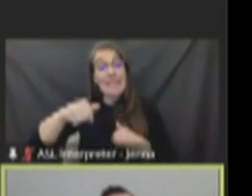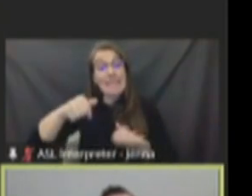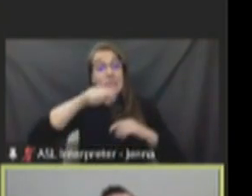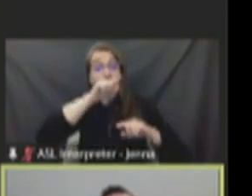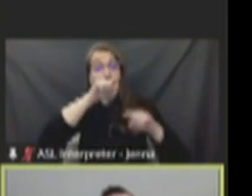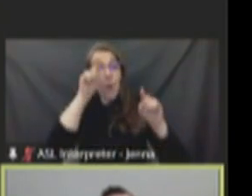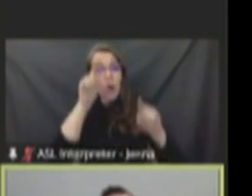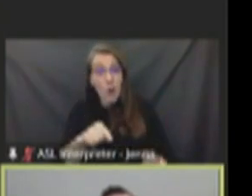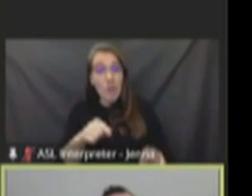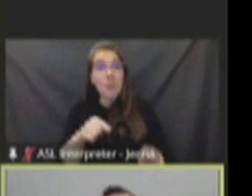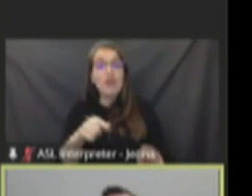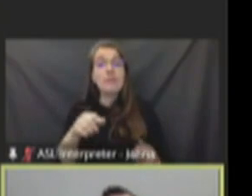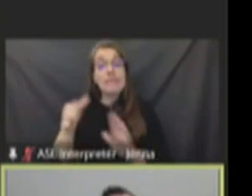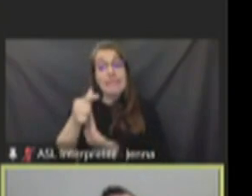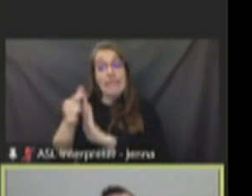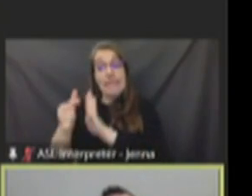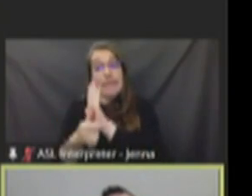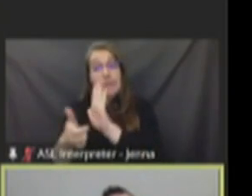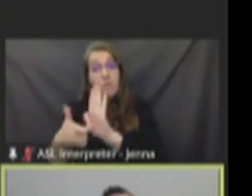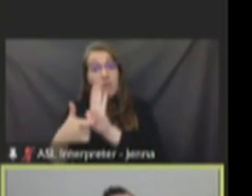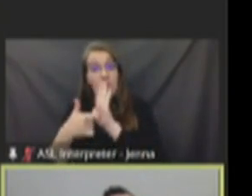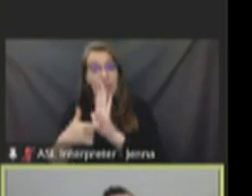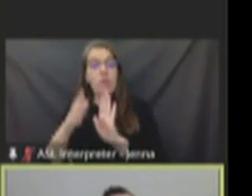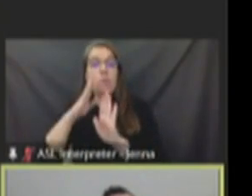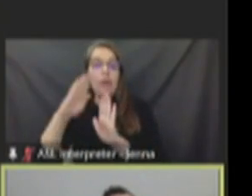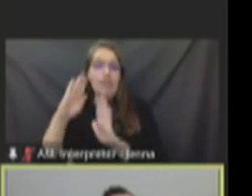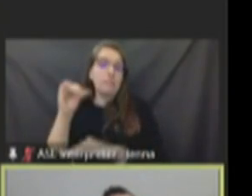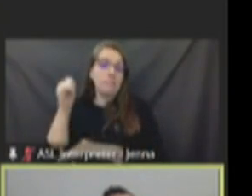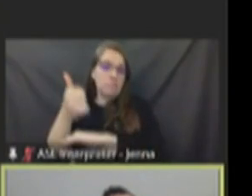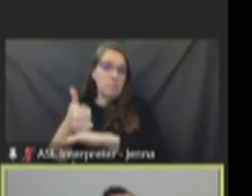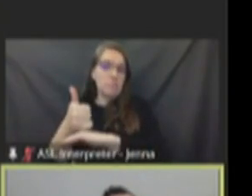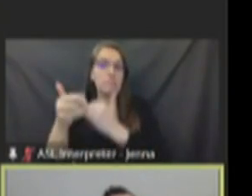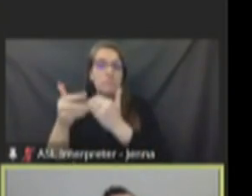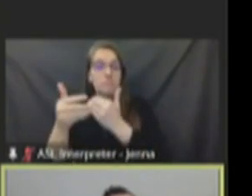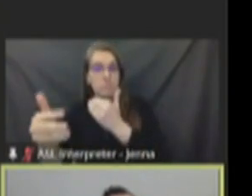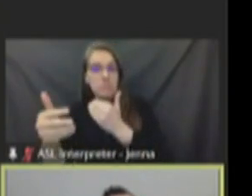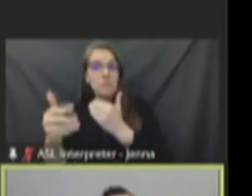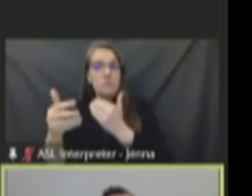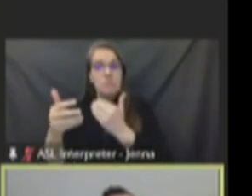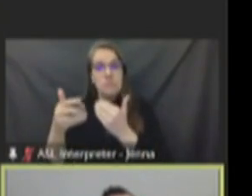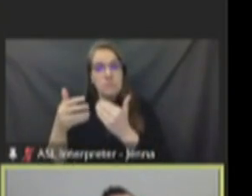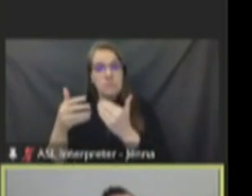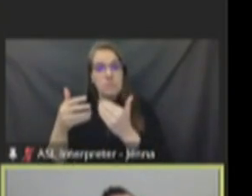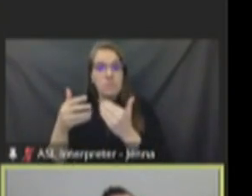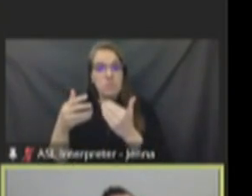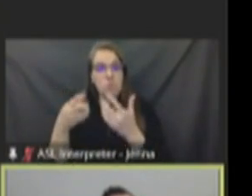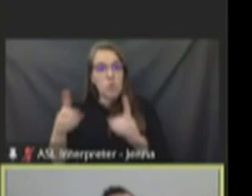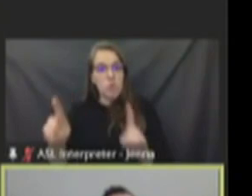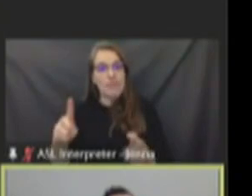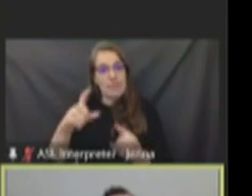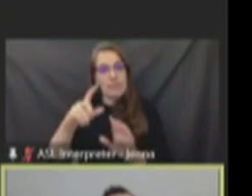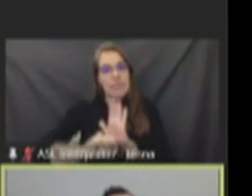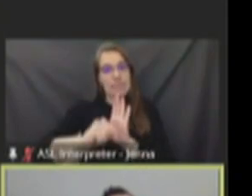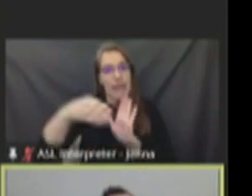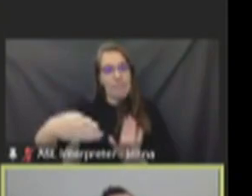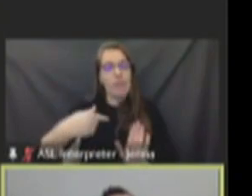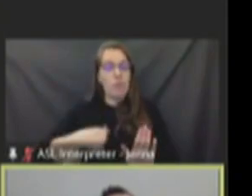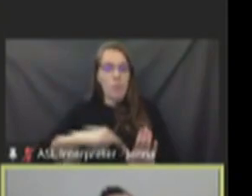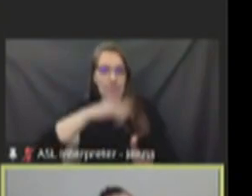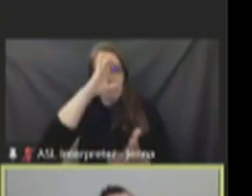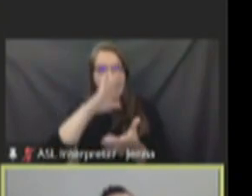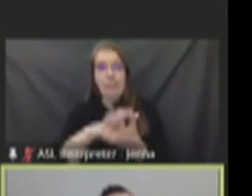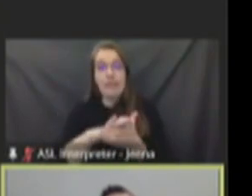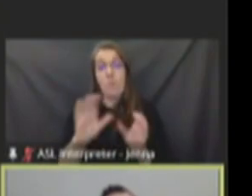a sort of a legal mandate will only exist as long as we think that these types of emergency orders are necessary to